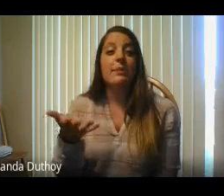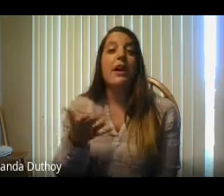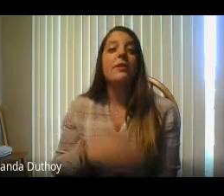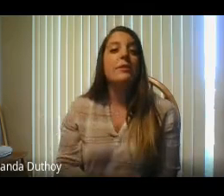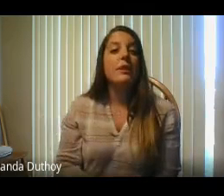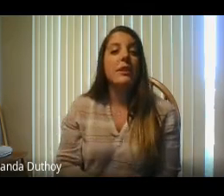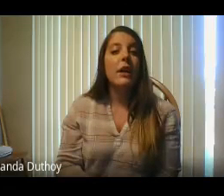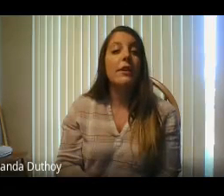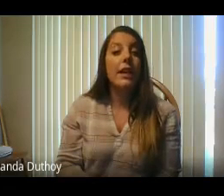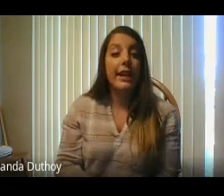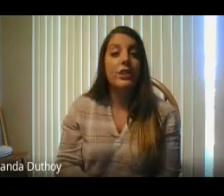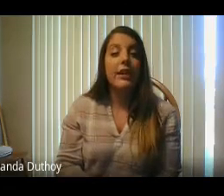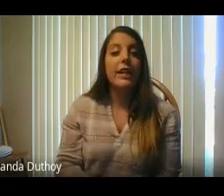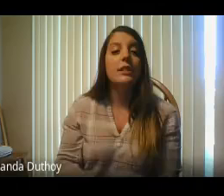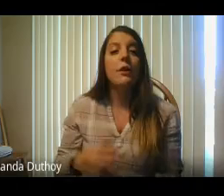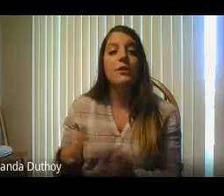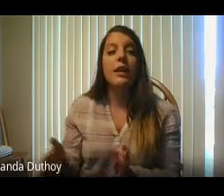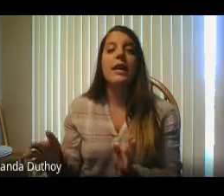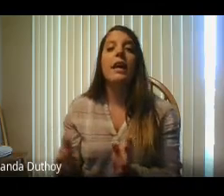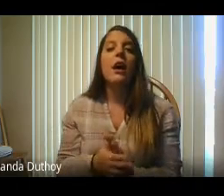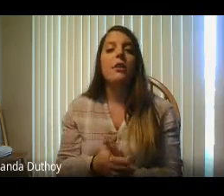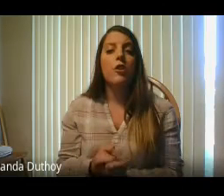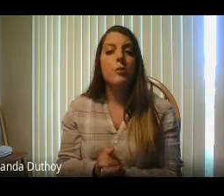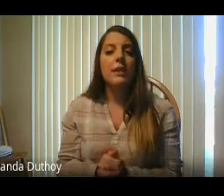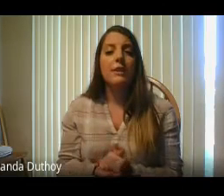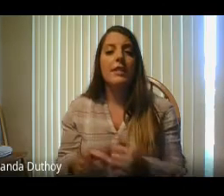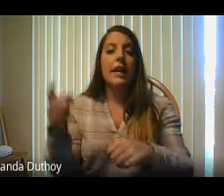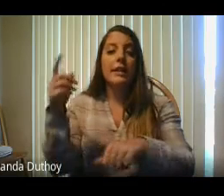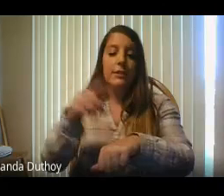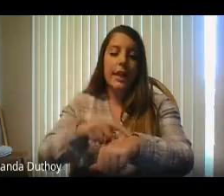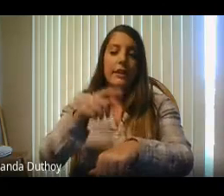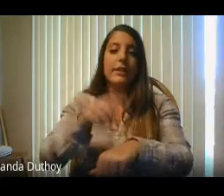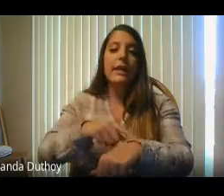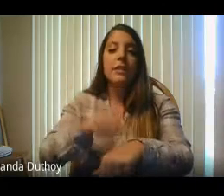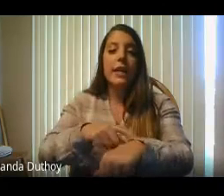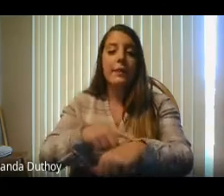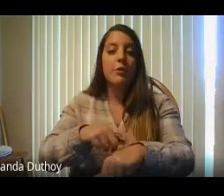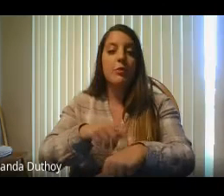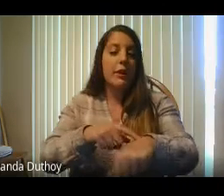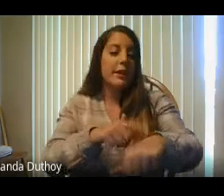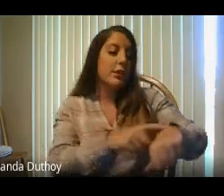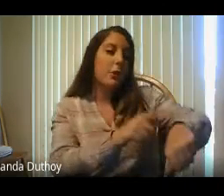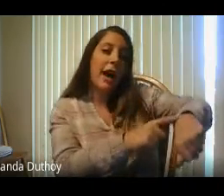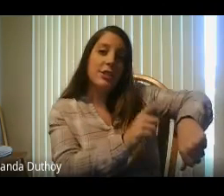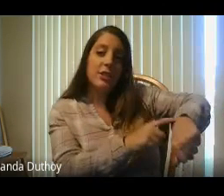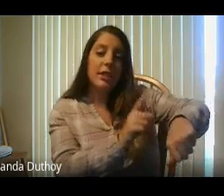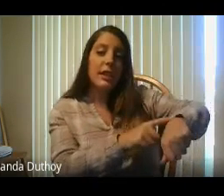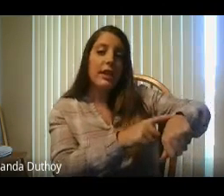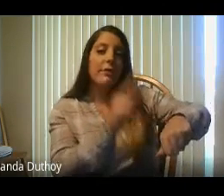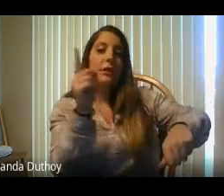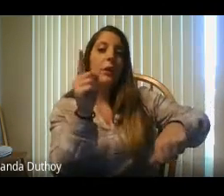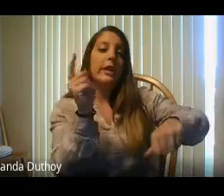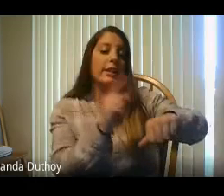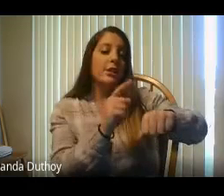that we talked about with age, right? So 1 through 9 are incorporated with the sign. So the sign for time, you point to your